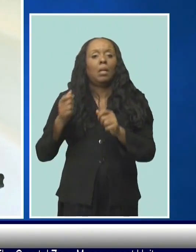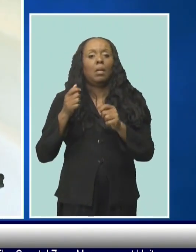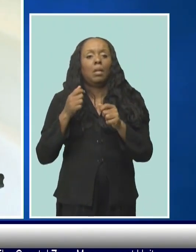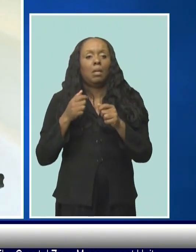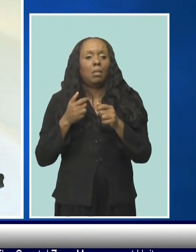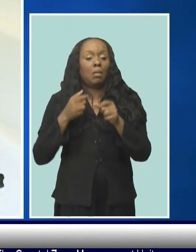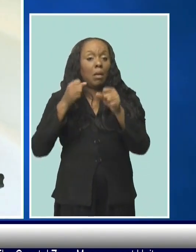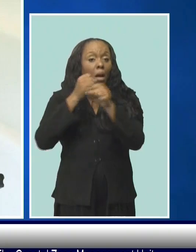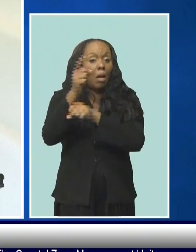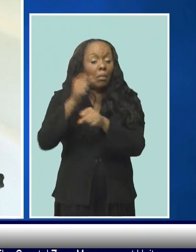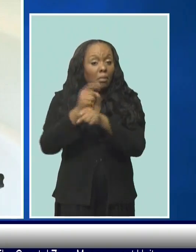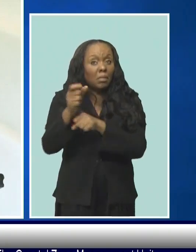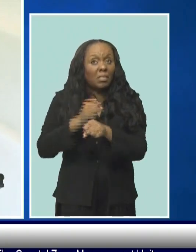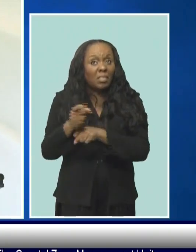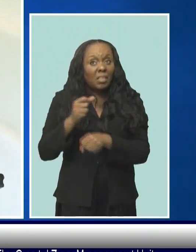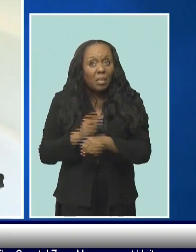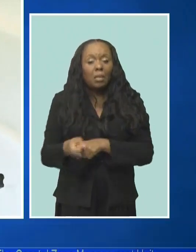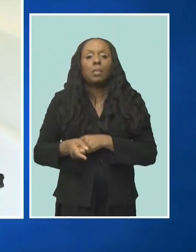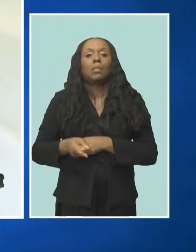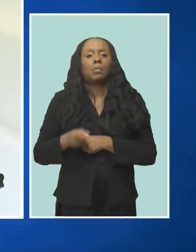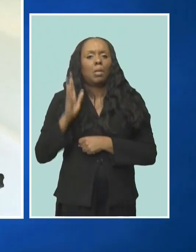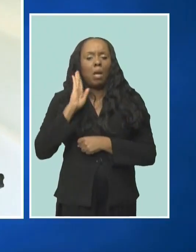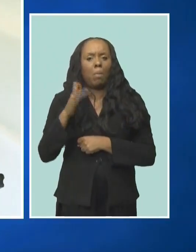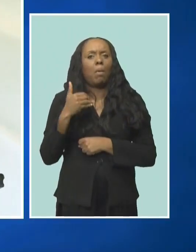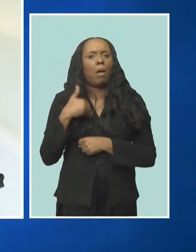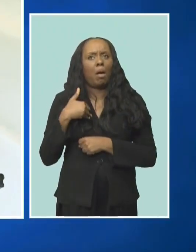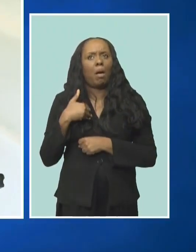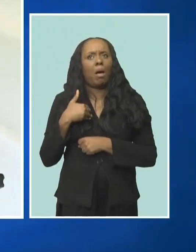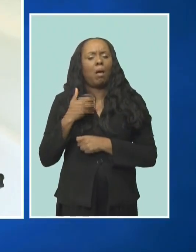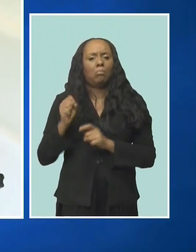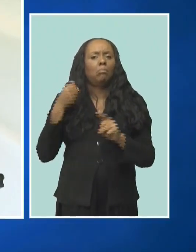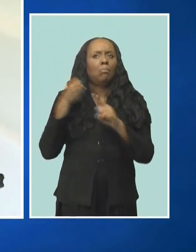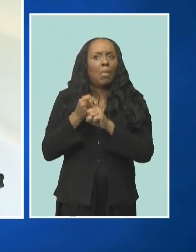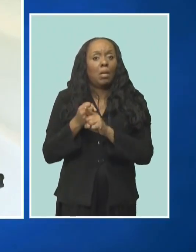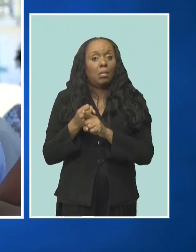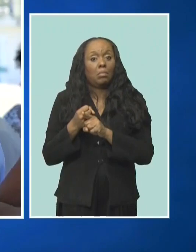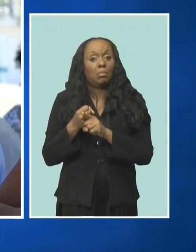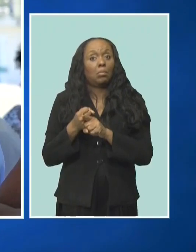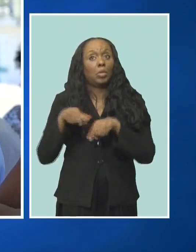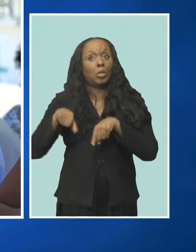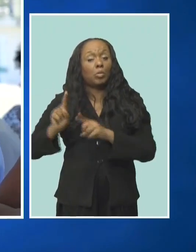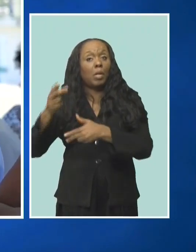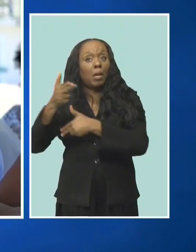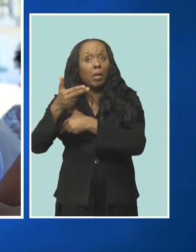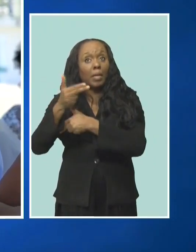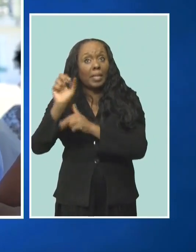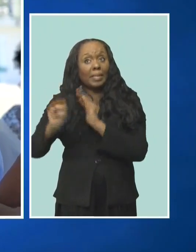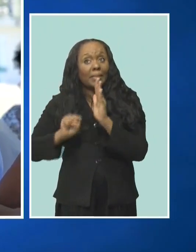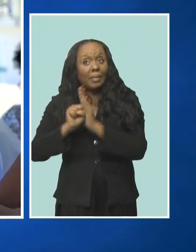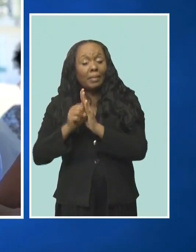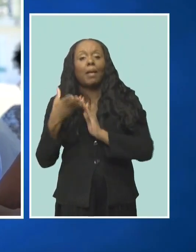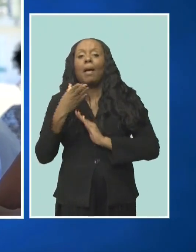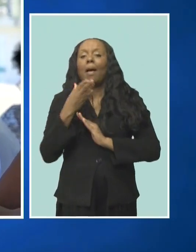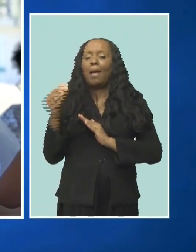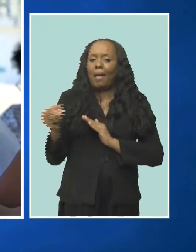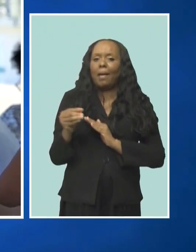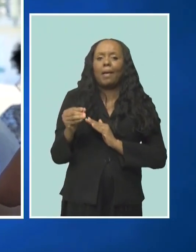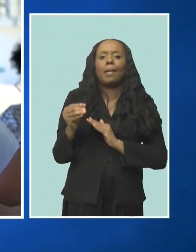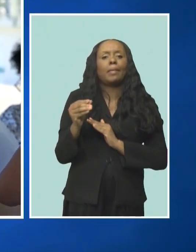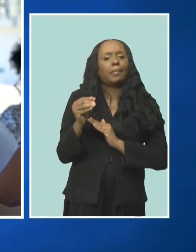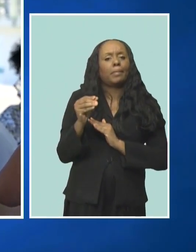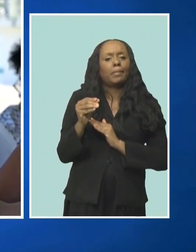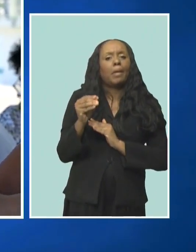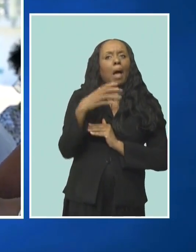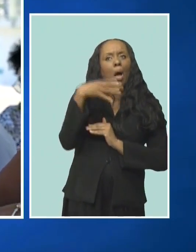that these things will occur not only during the hurricane season. As we embark on the Coastal Hazards and Earthquakes